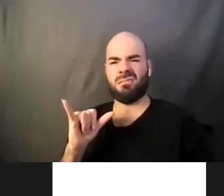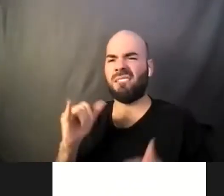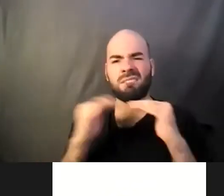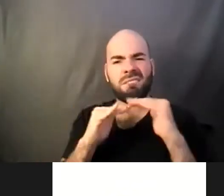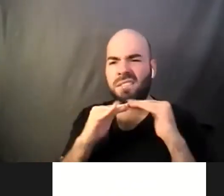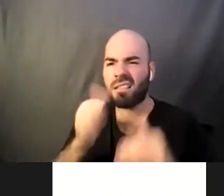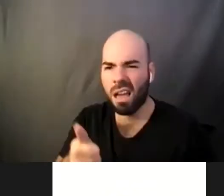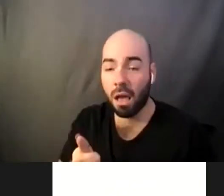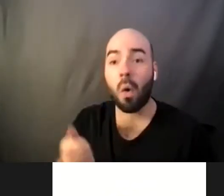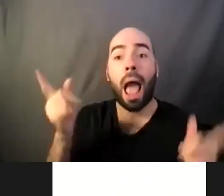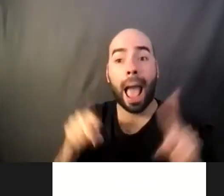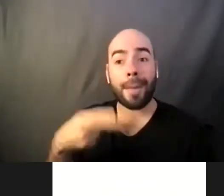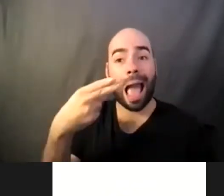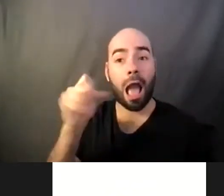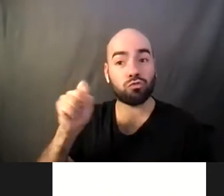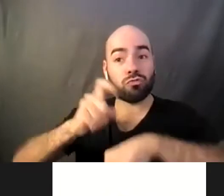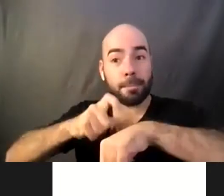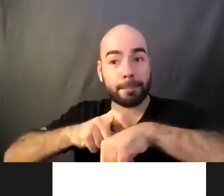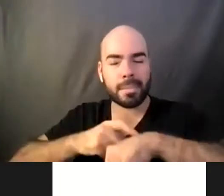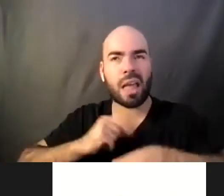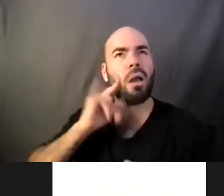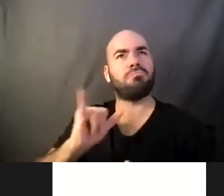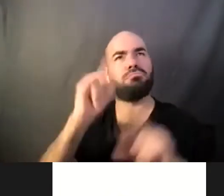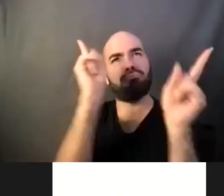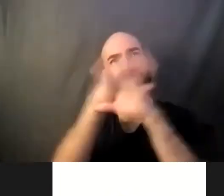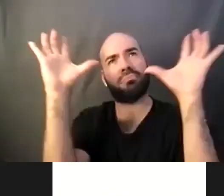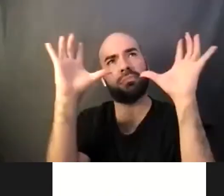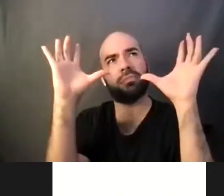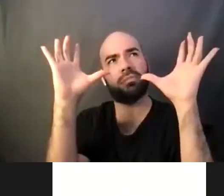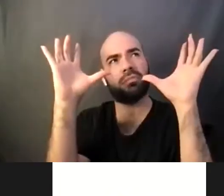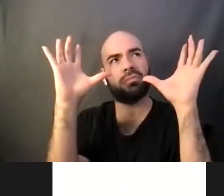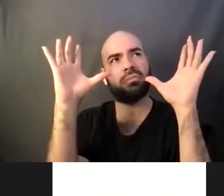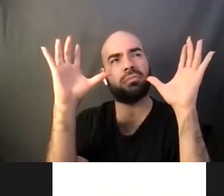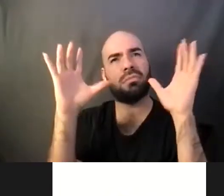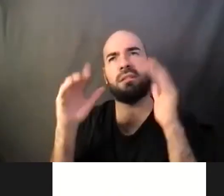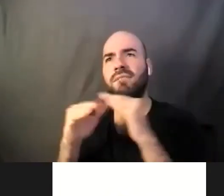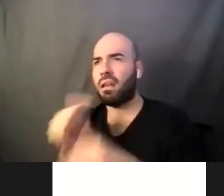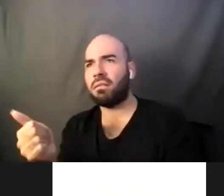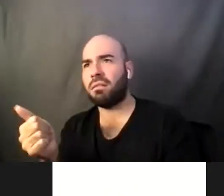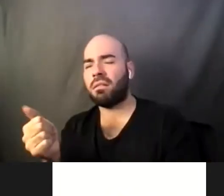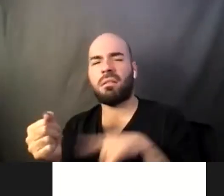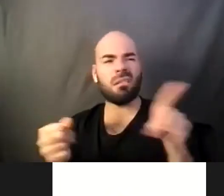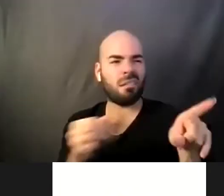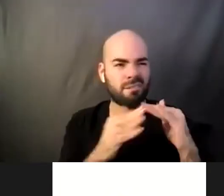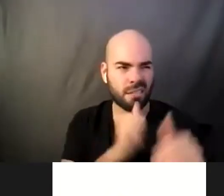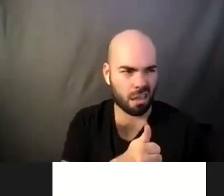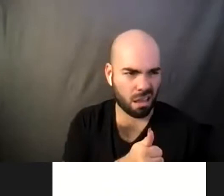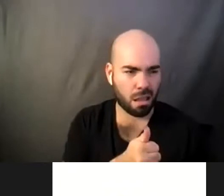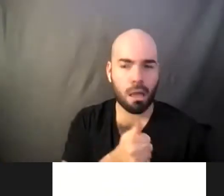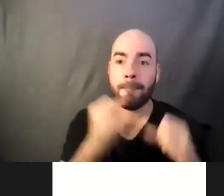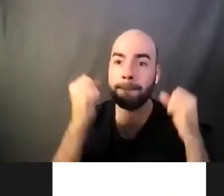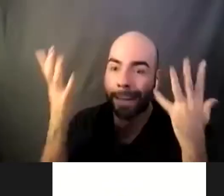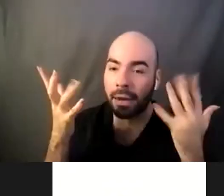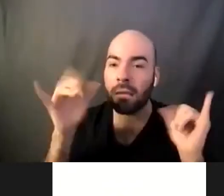have this awakening of this bigger picture, right? Of like, well, there's a lot that's not fair. And I think that really woke up for